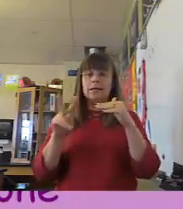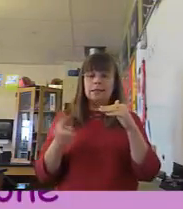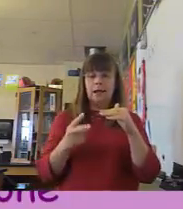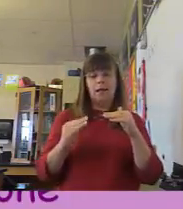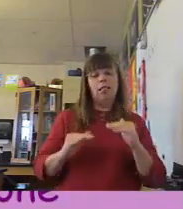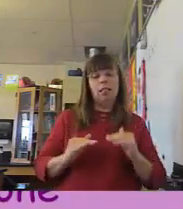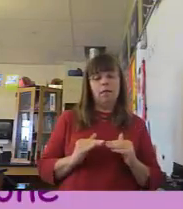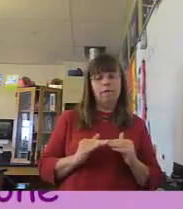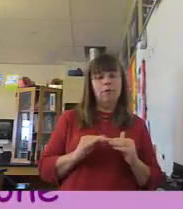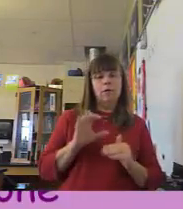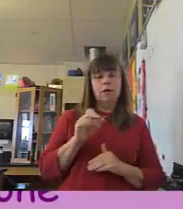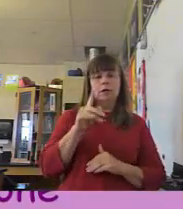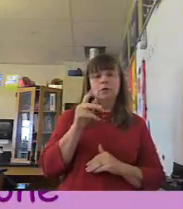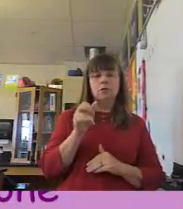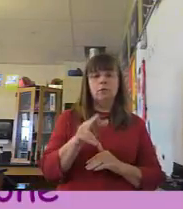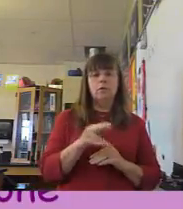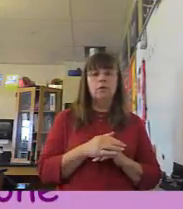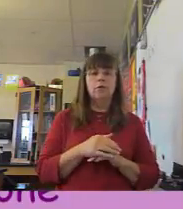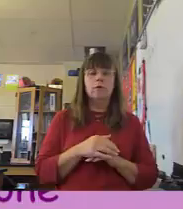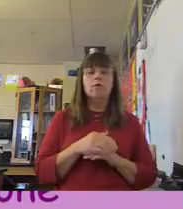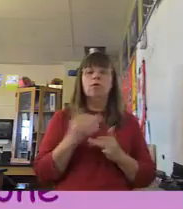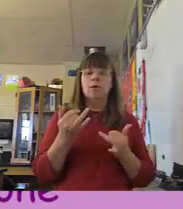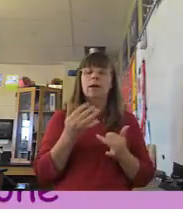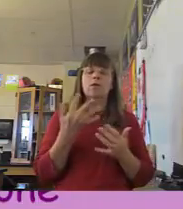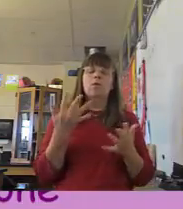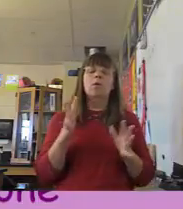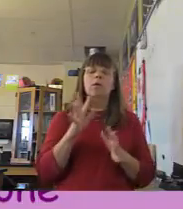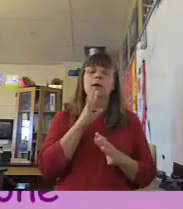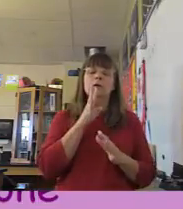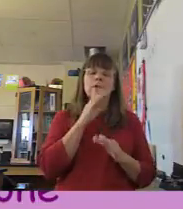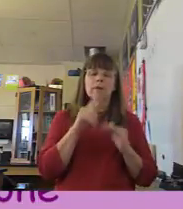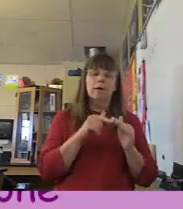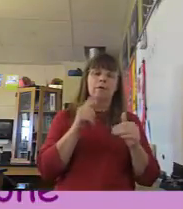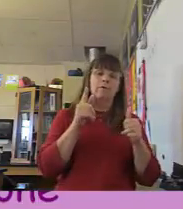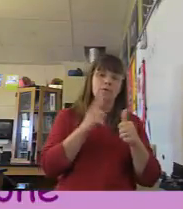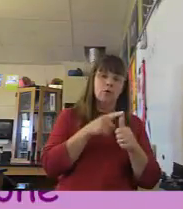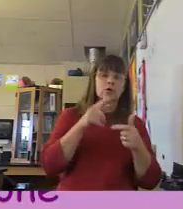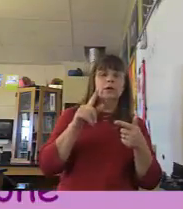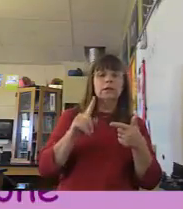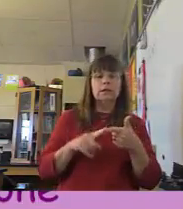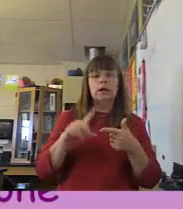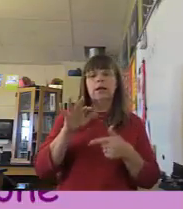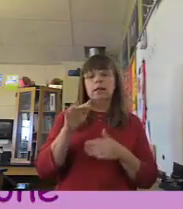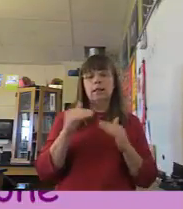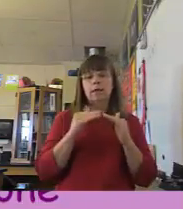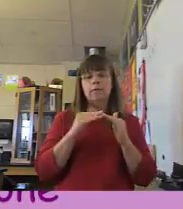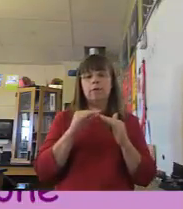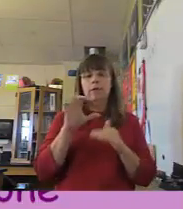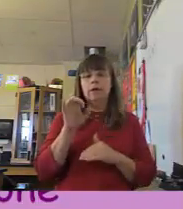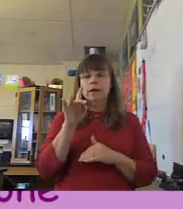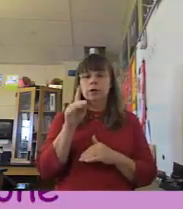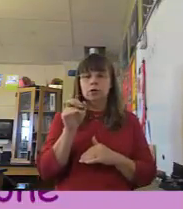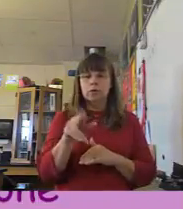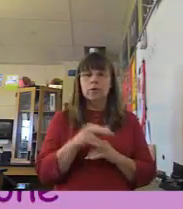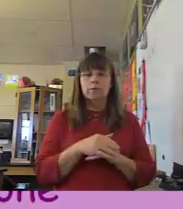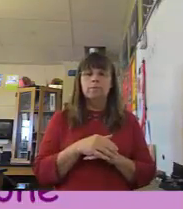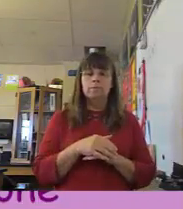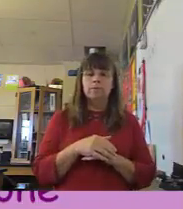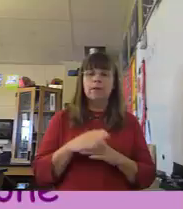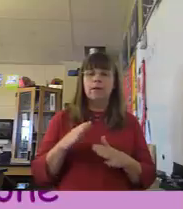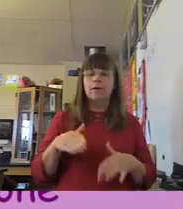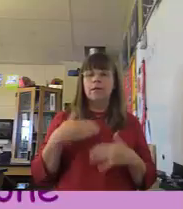but we're only concerned about first and second level right now. Now the thing to remember, life is not simple. It's not just a simple